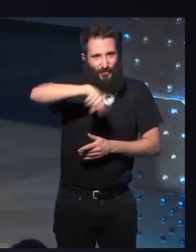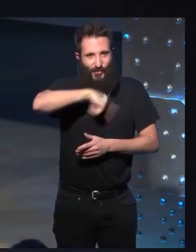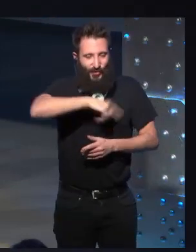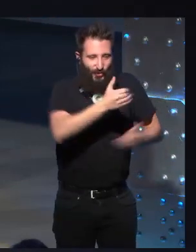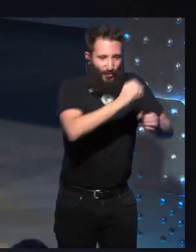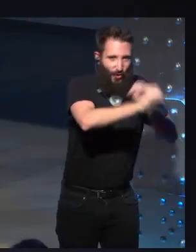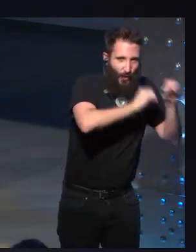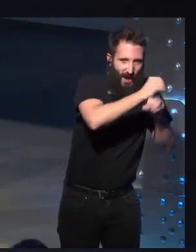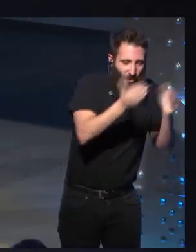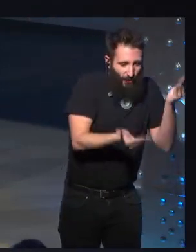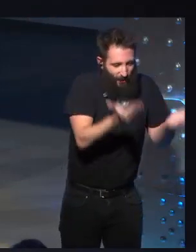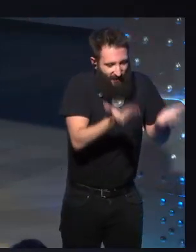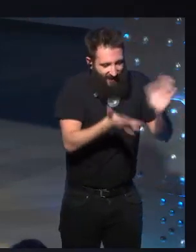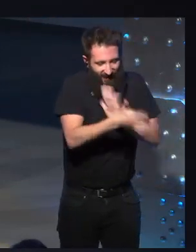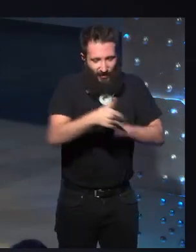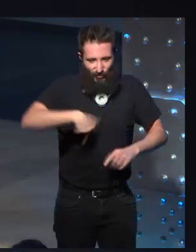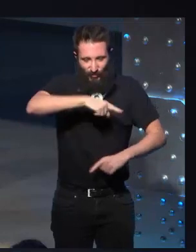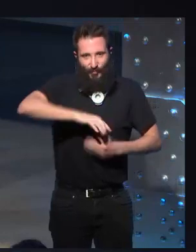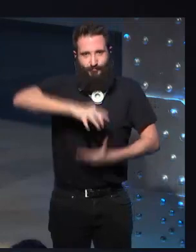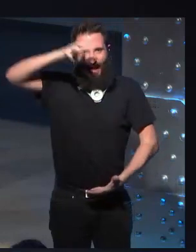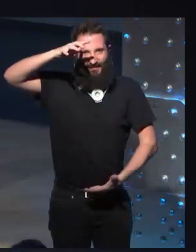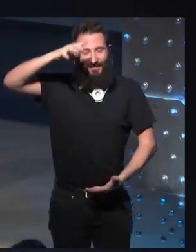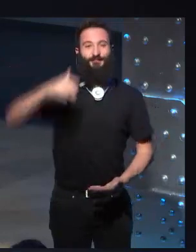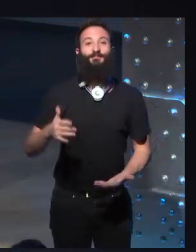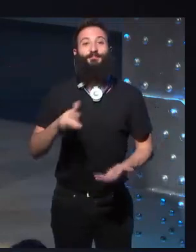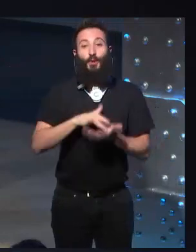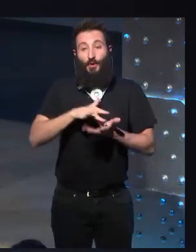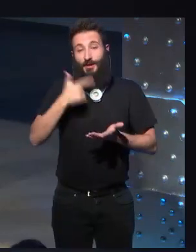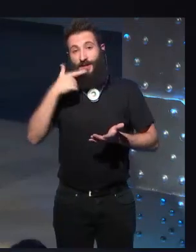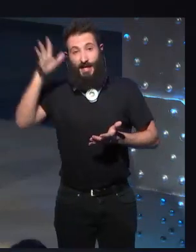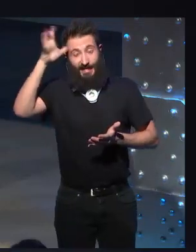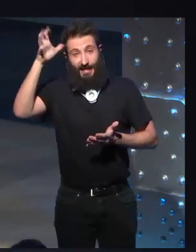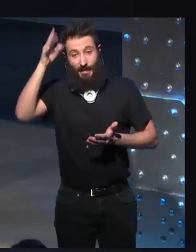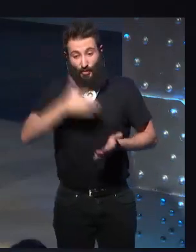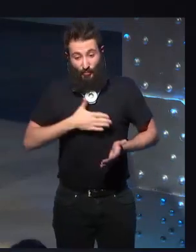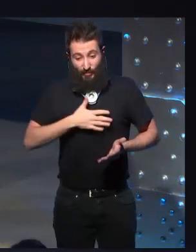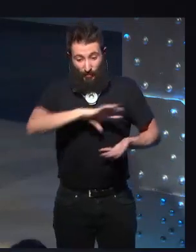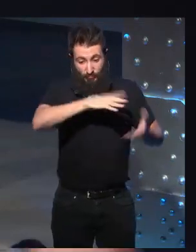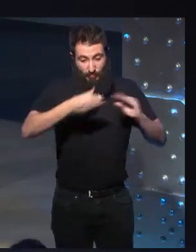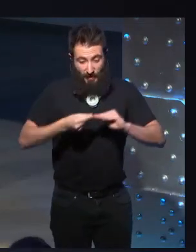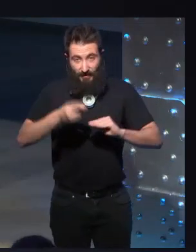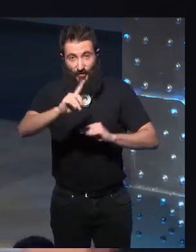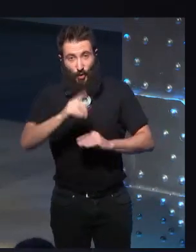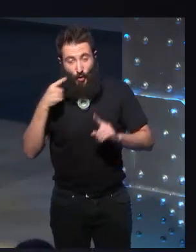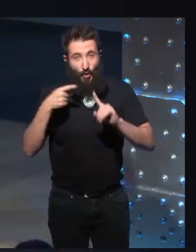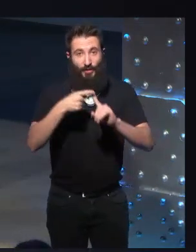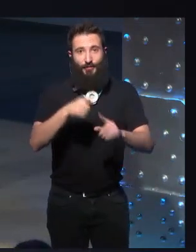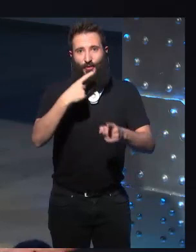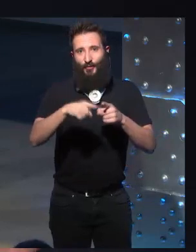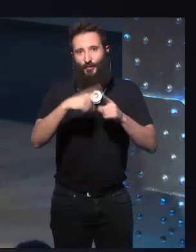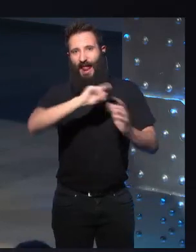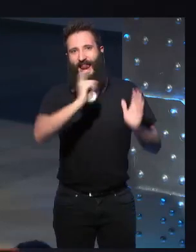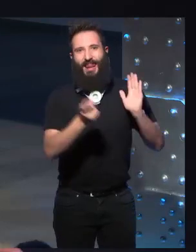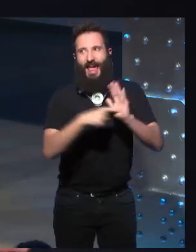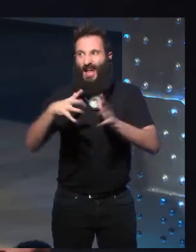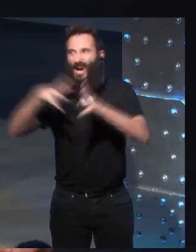our senses are not adapted to discover what the laws are in the very big and in the very small. But there